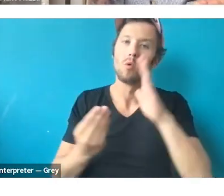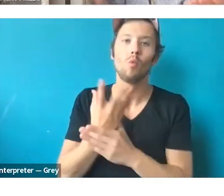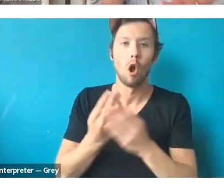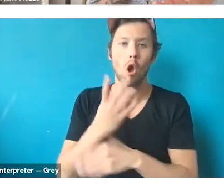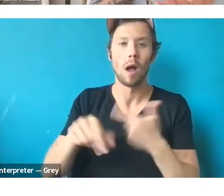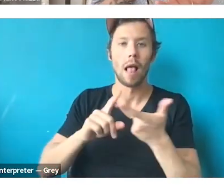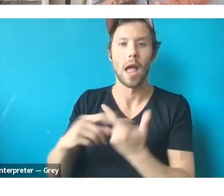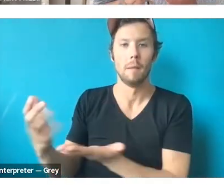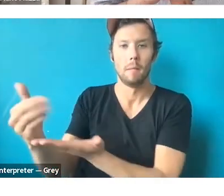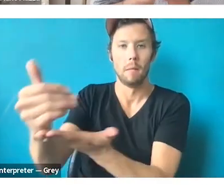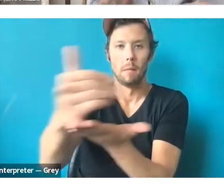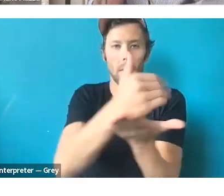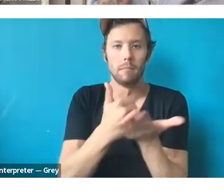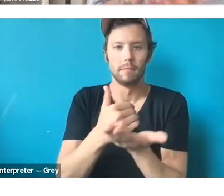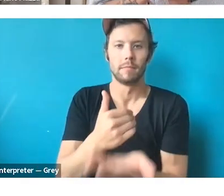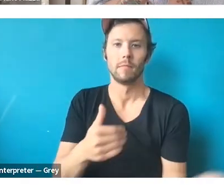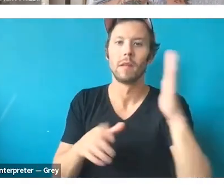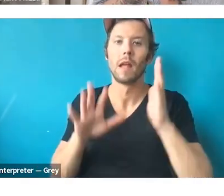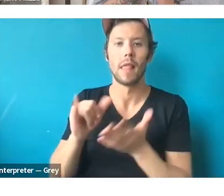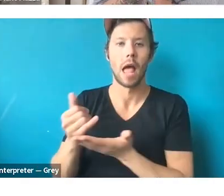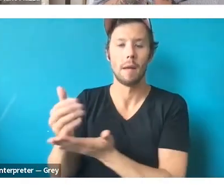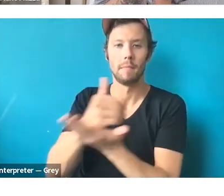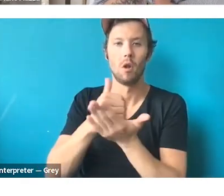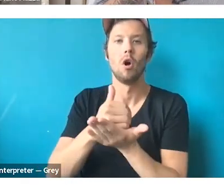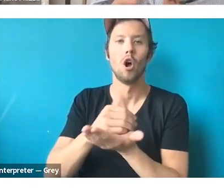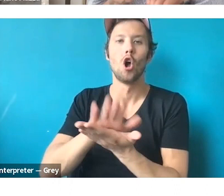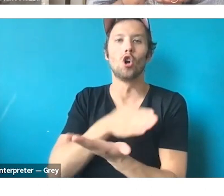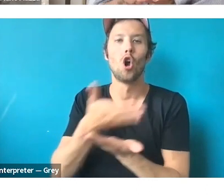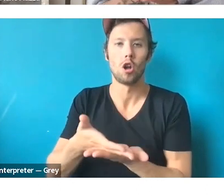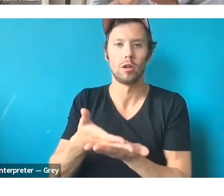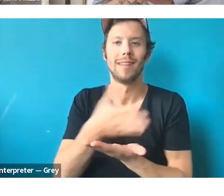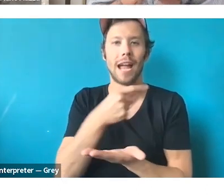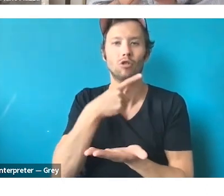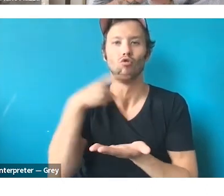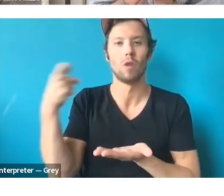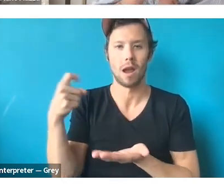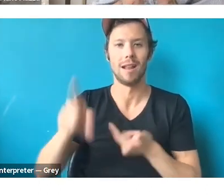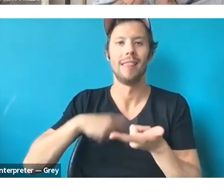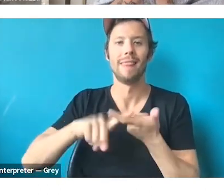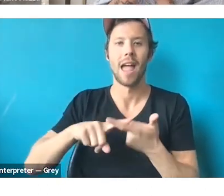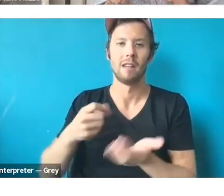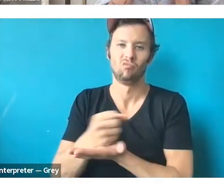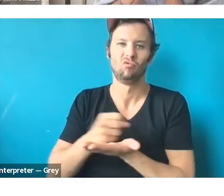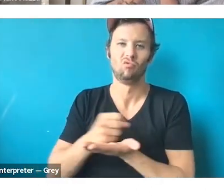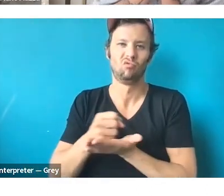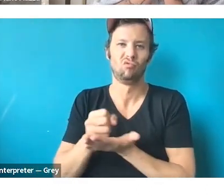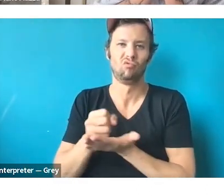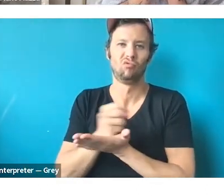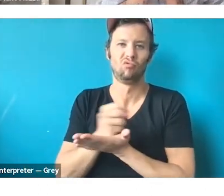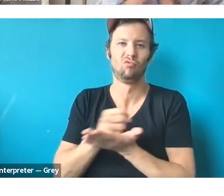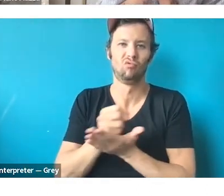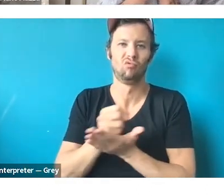the beetle off the nopal cactuses. They are cooked and dehydrated down and then ground into a very beautiful pink dye. But